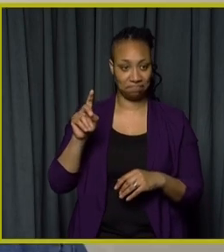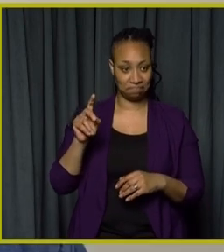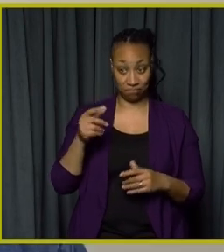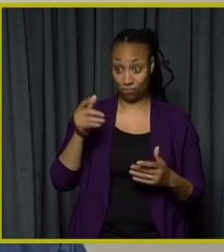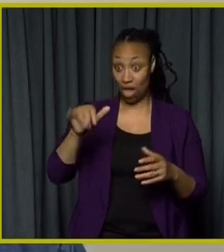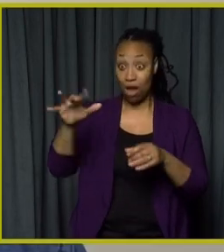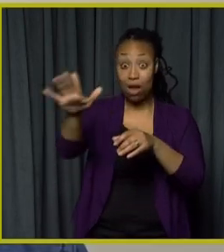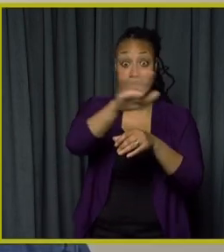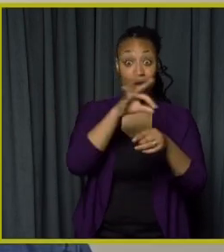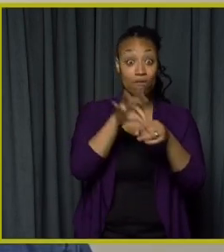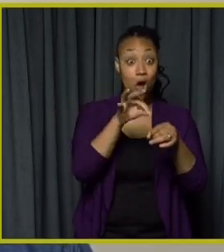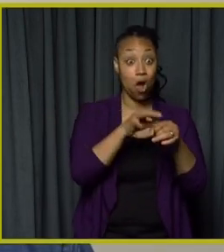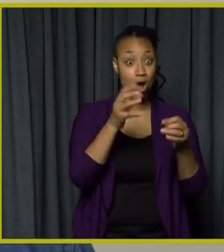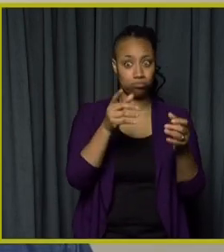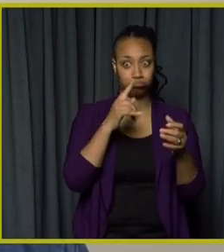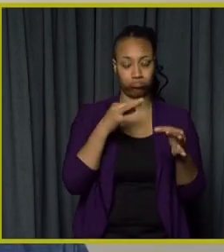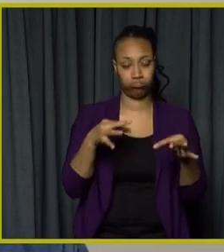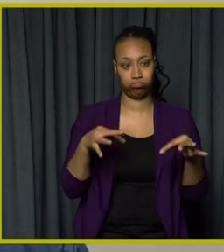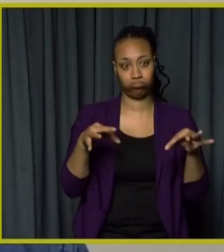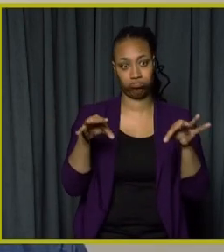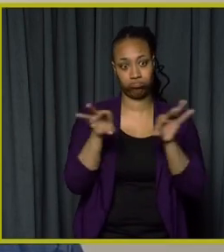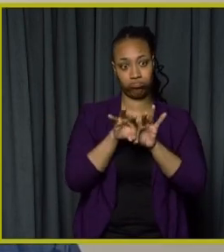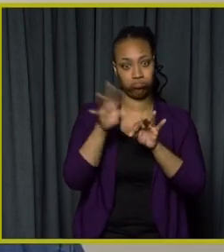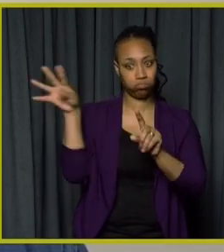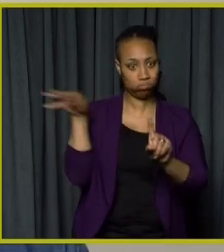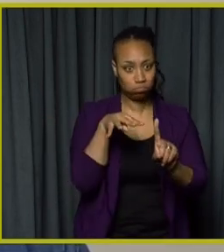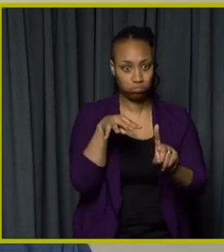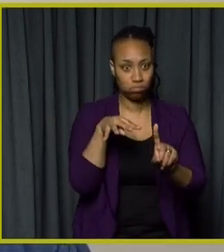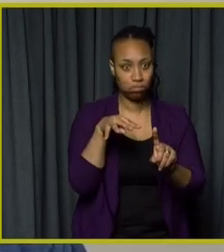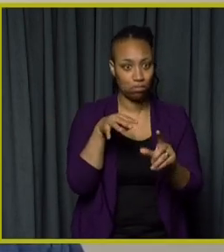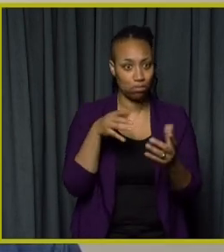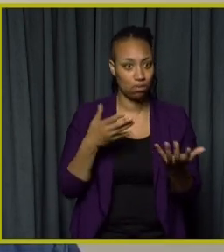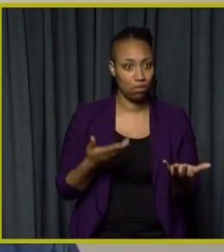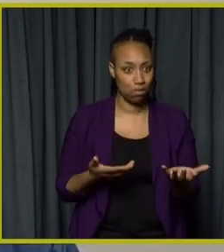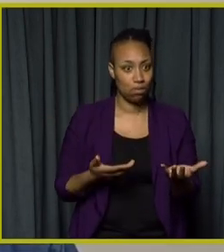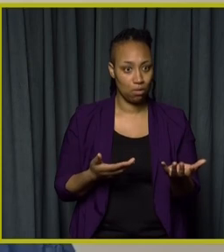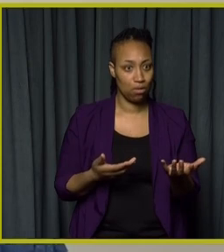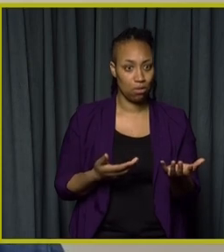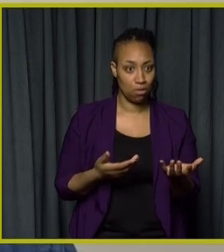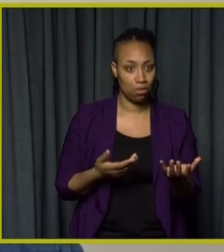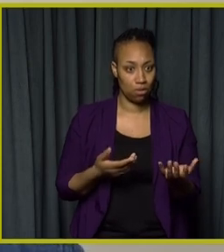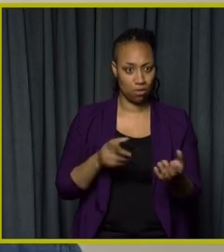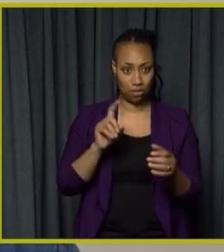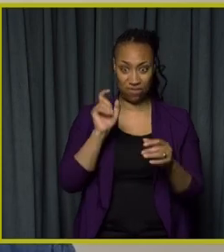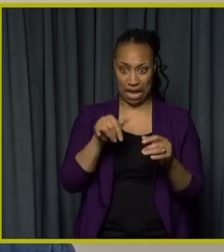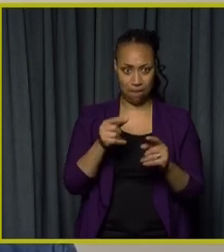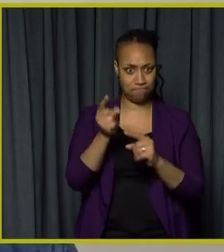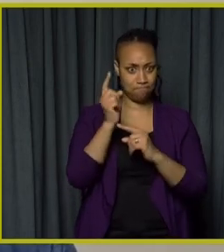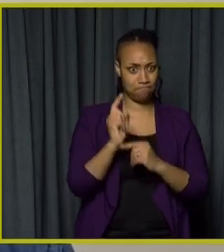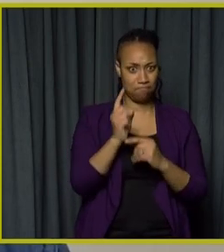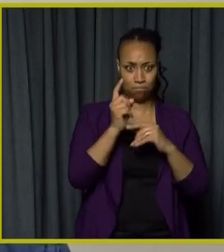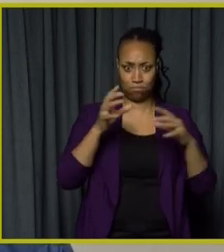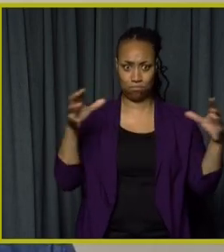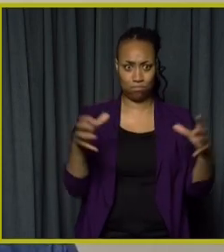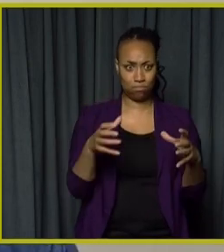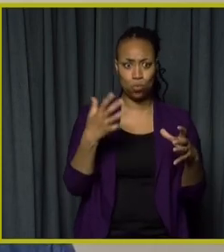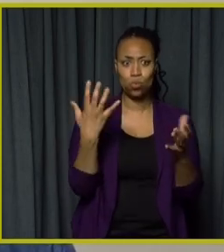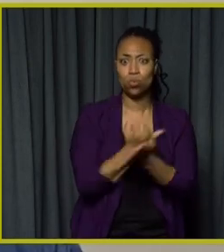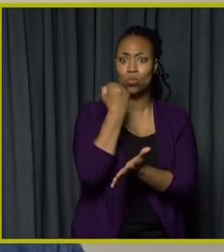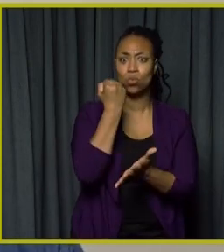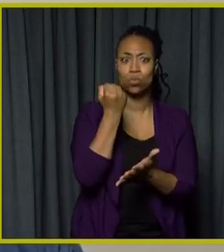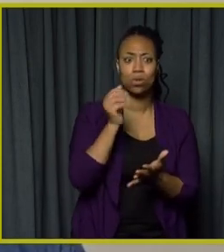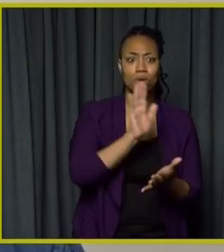heard is to bring about change. So, in this moment, use your power. Use your